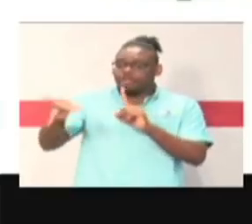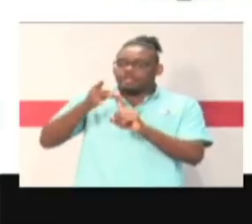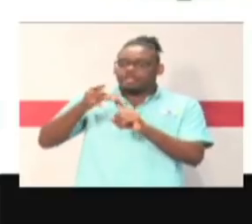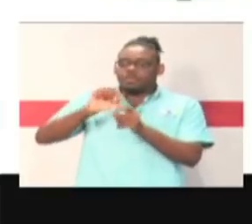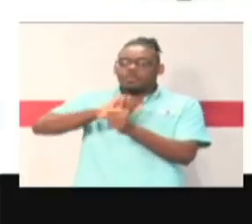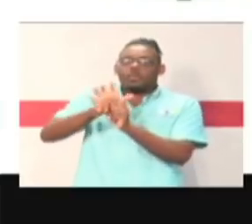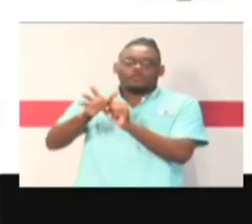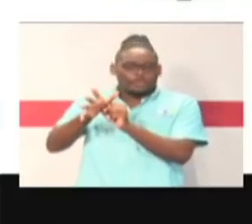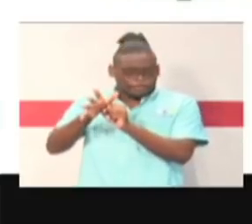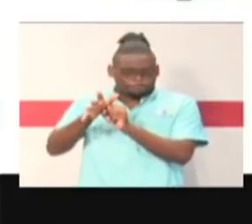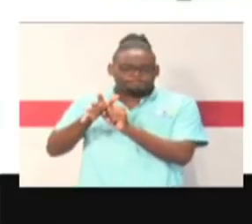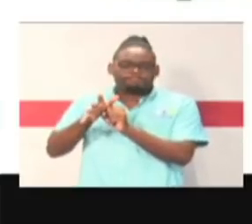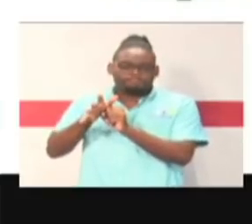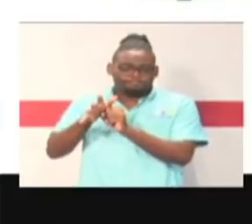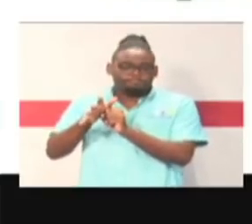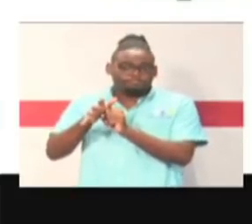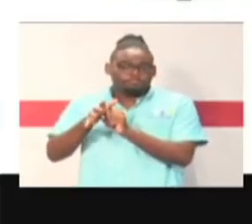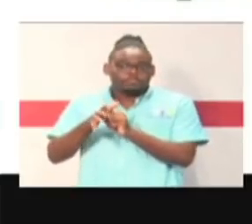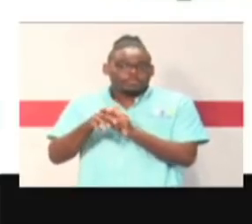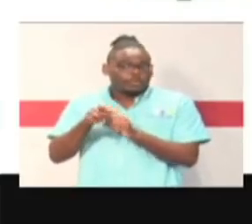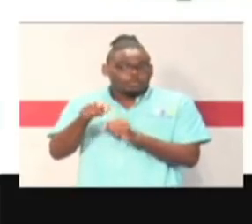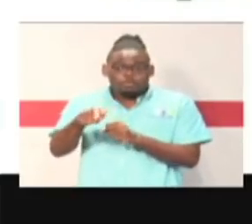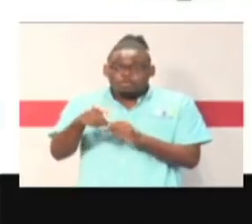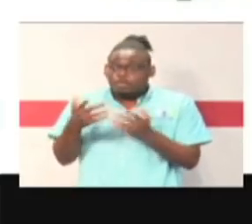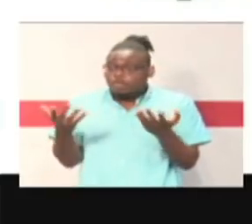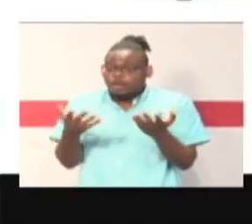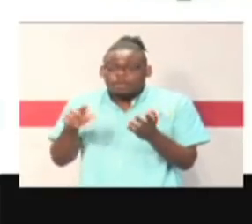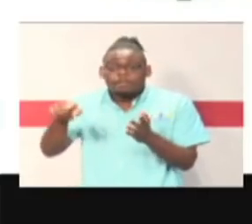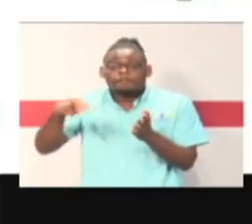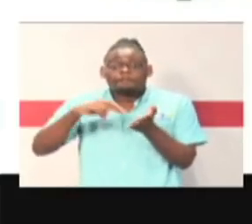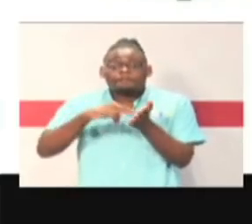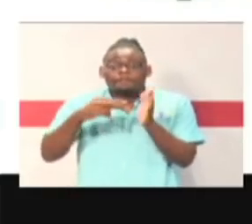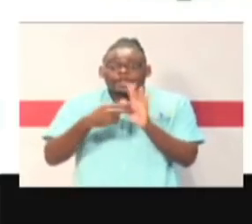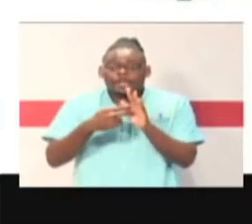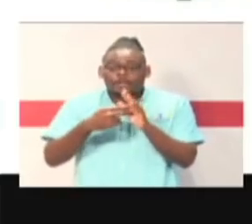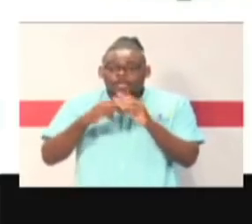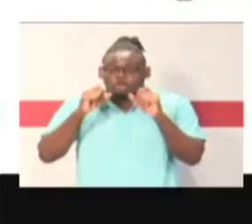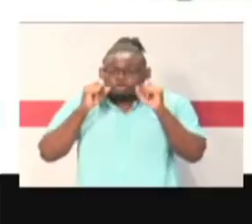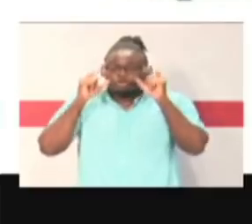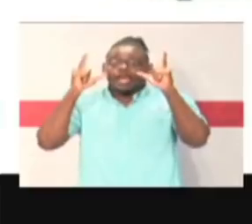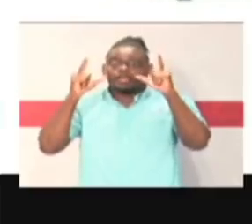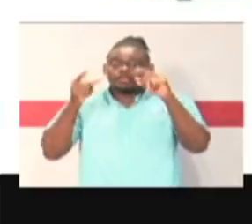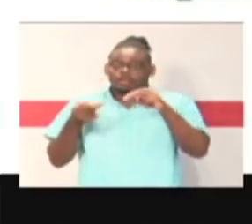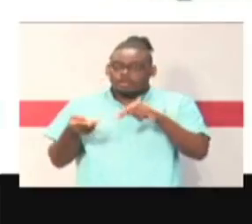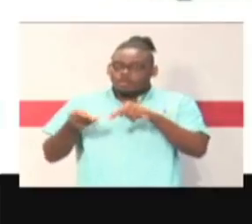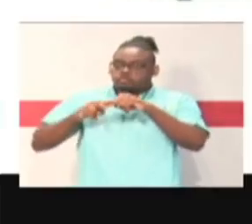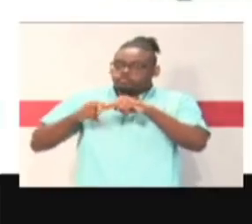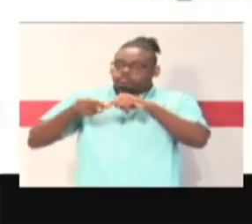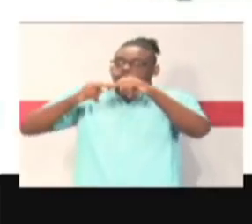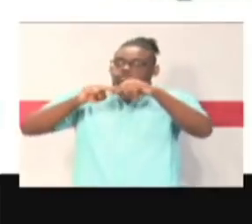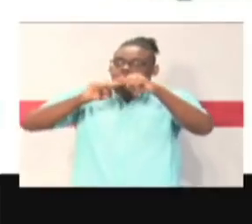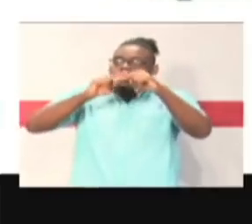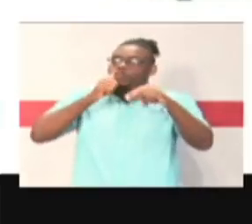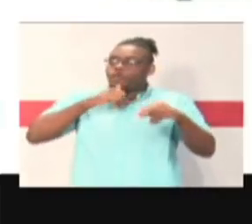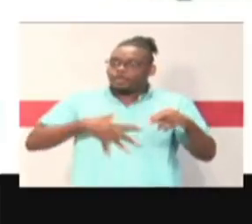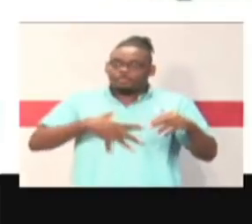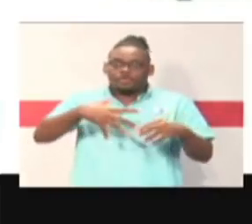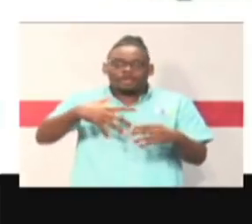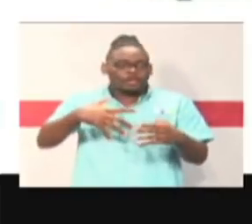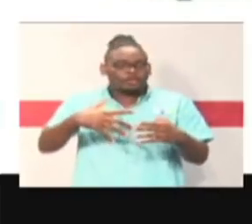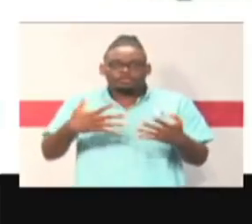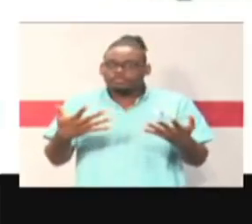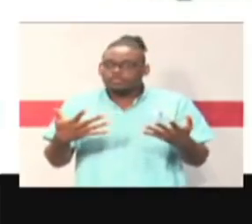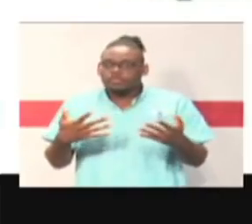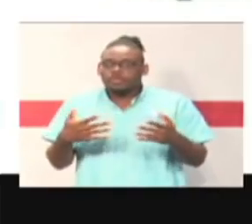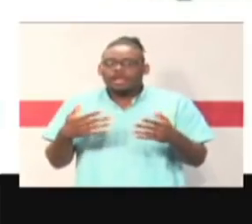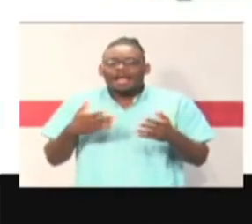spoke. And that is very alarming. And that's really why I'm back here today, to appeal to the population in general to